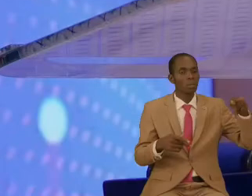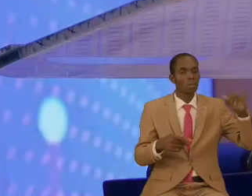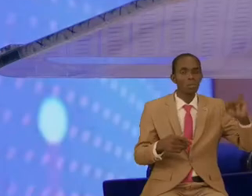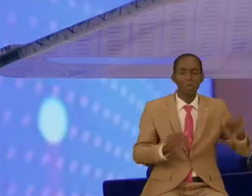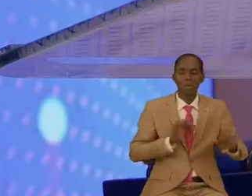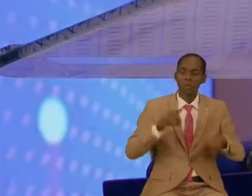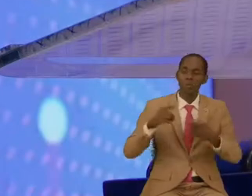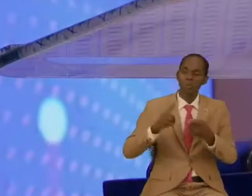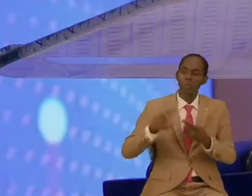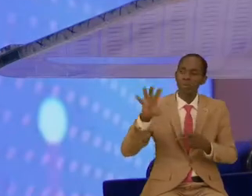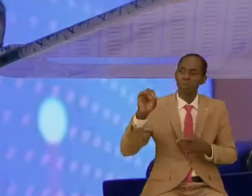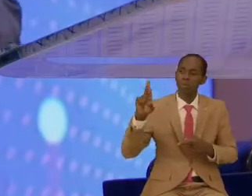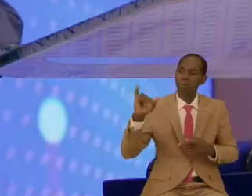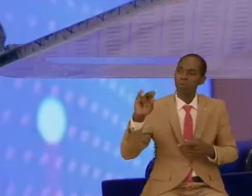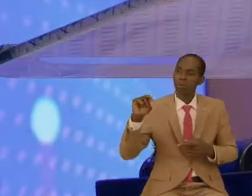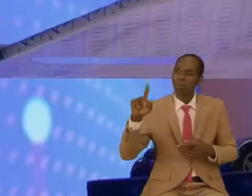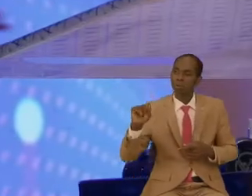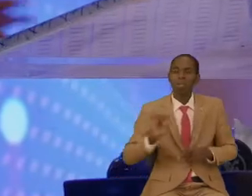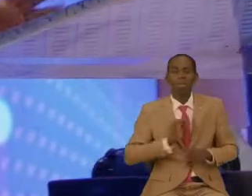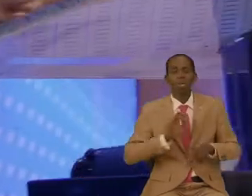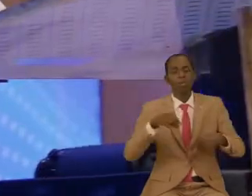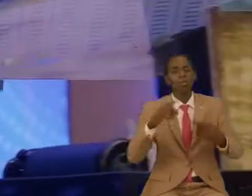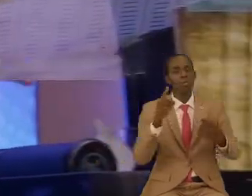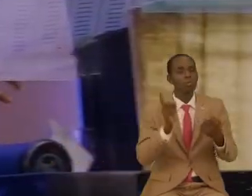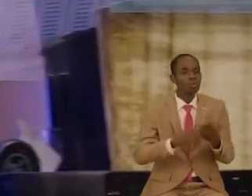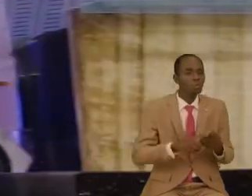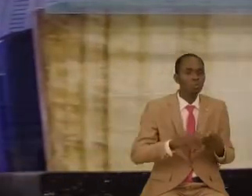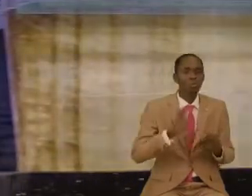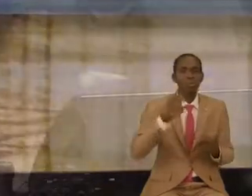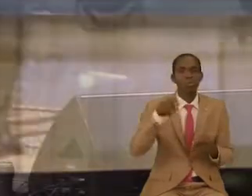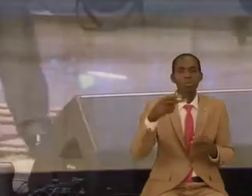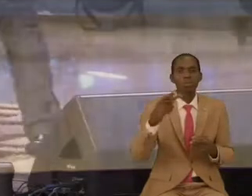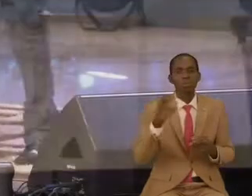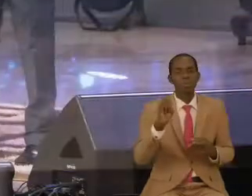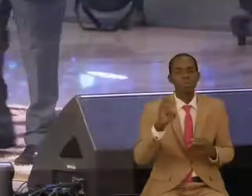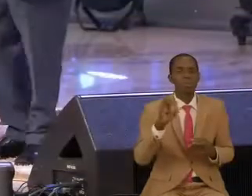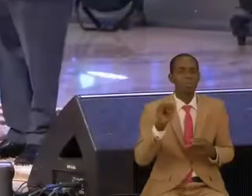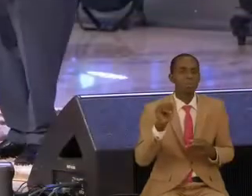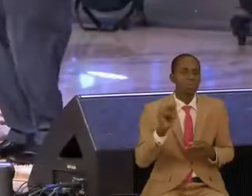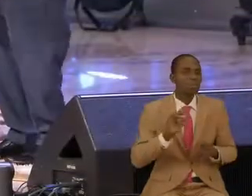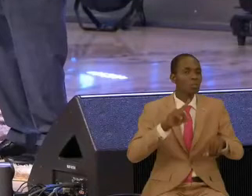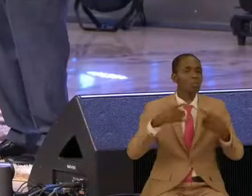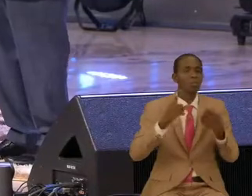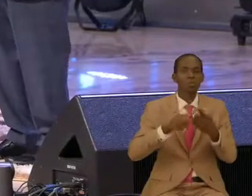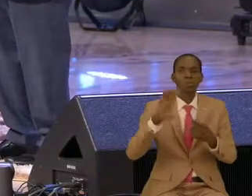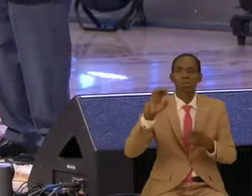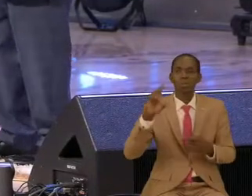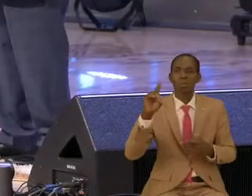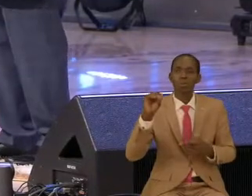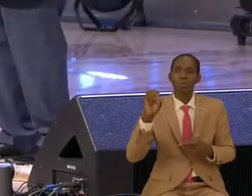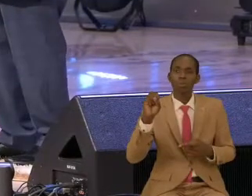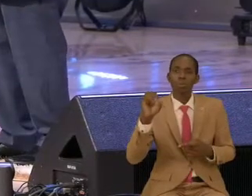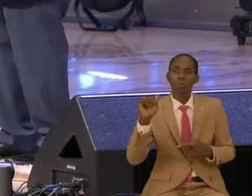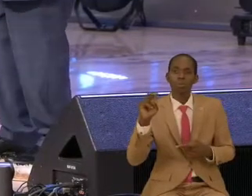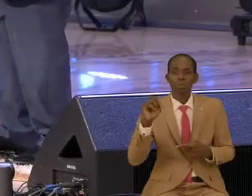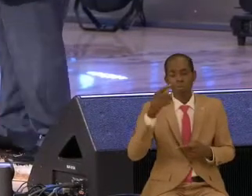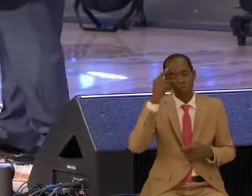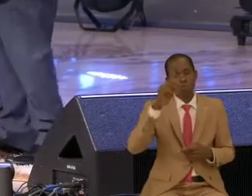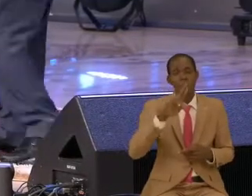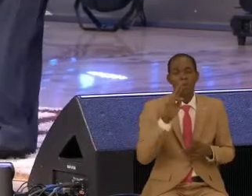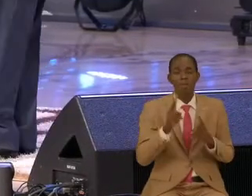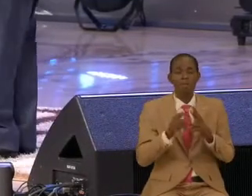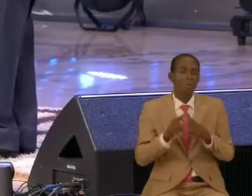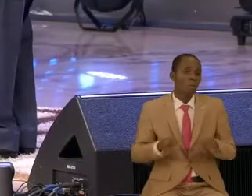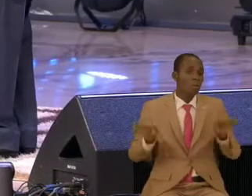go there to the Ephesians. I go to all those Colossians. But then, because you are so precious to me and